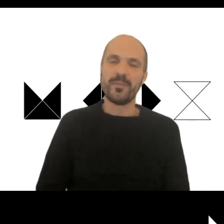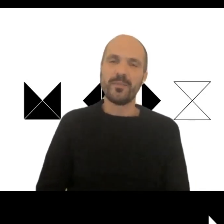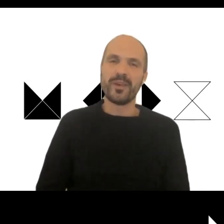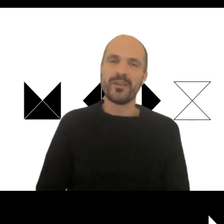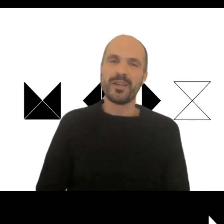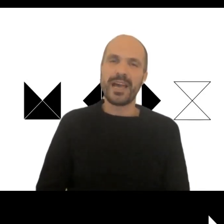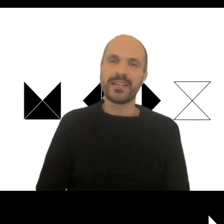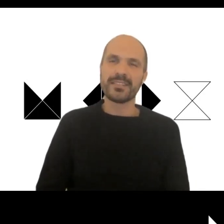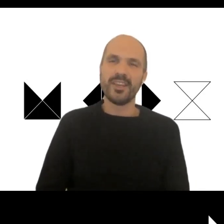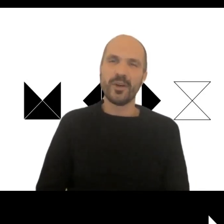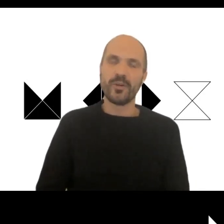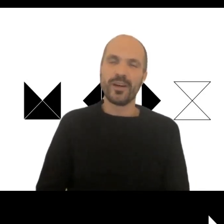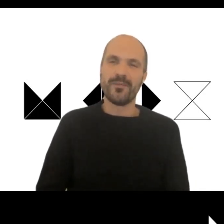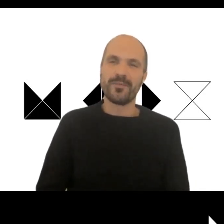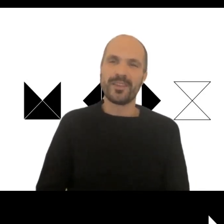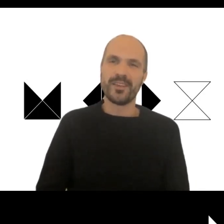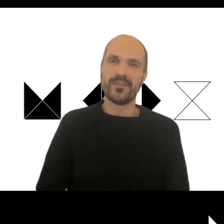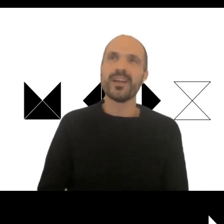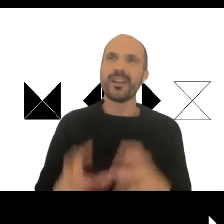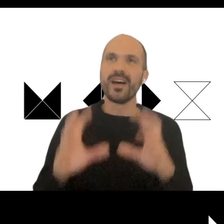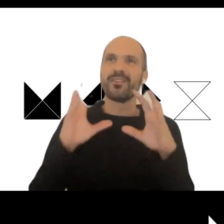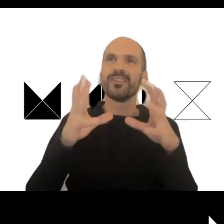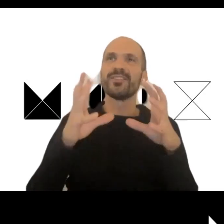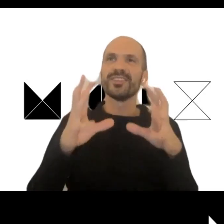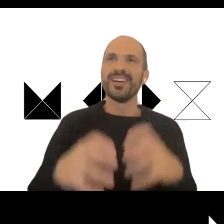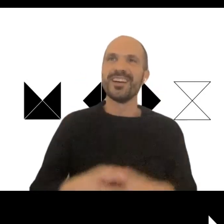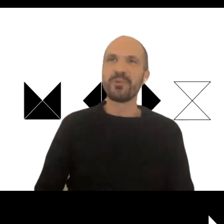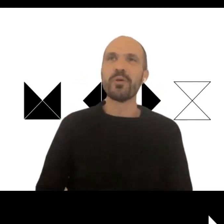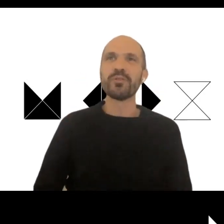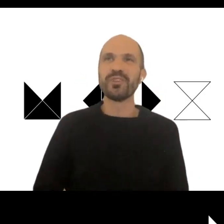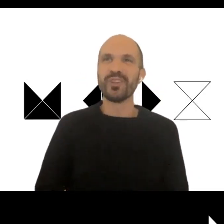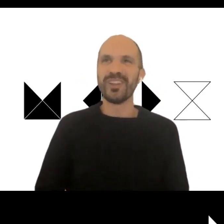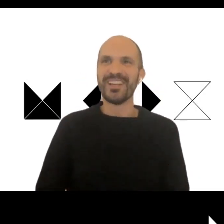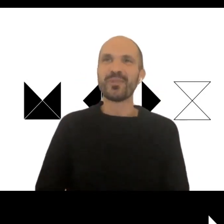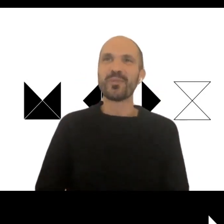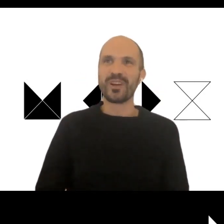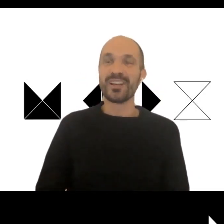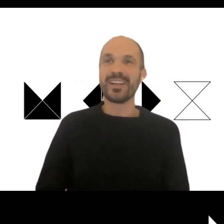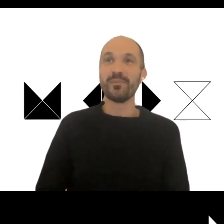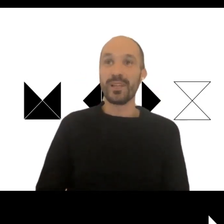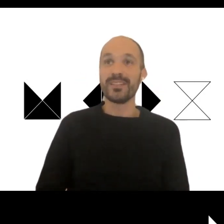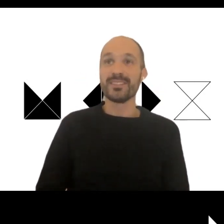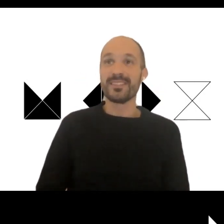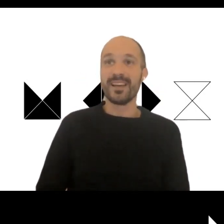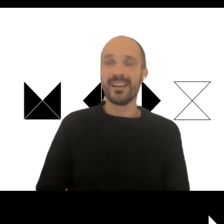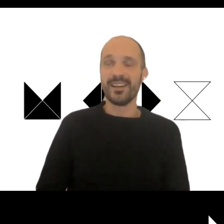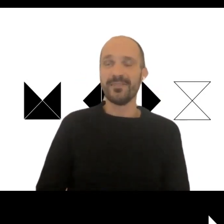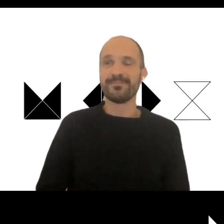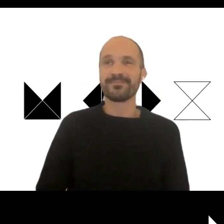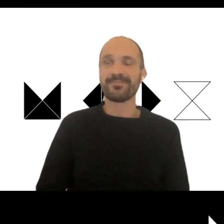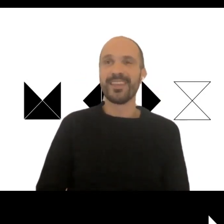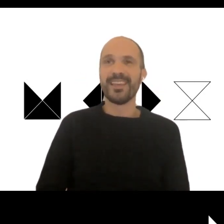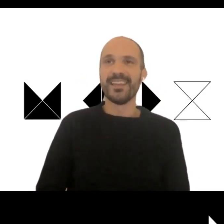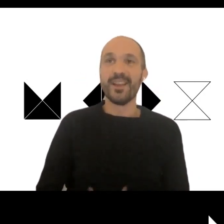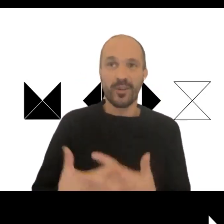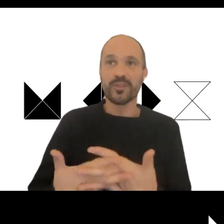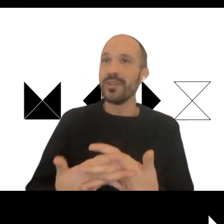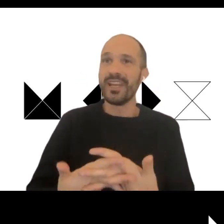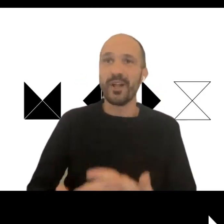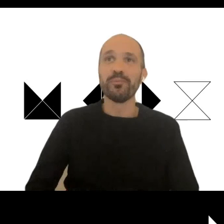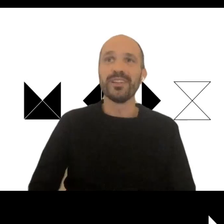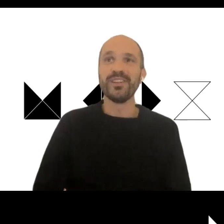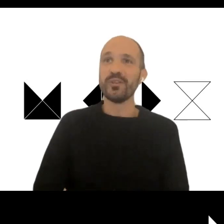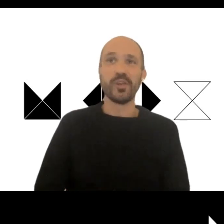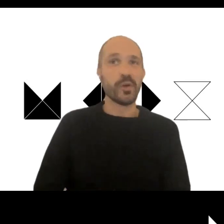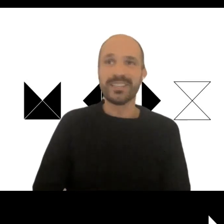to ask, you've done a lot of this promotional work in places that that also